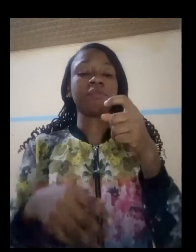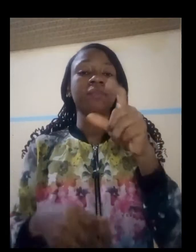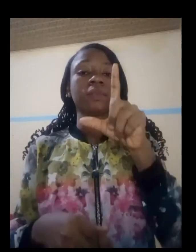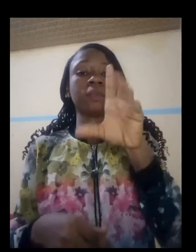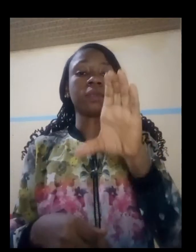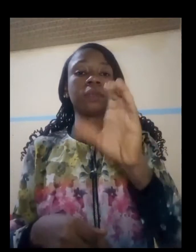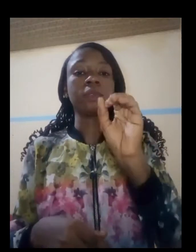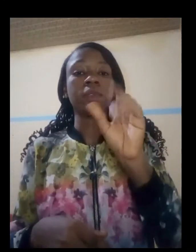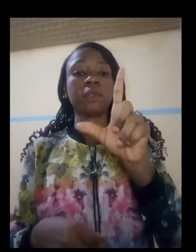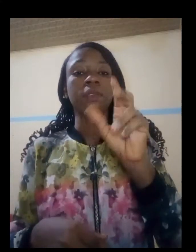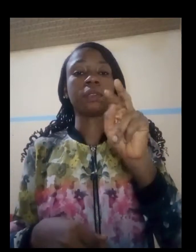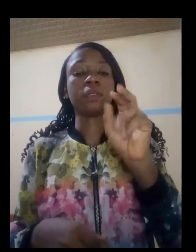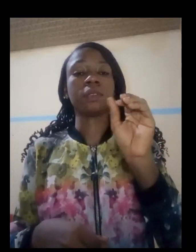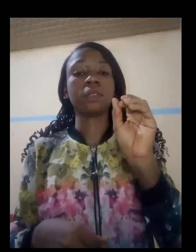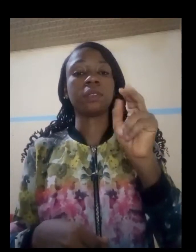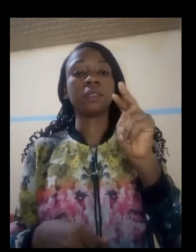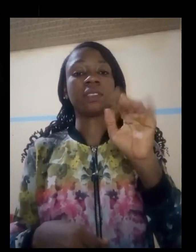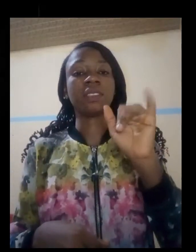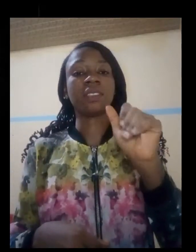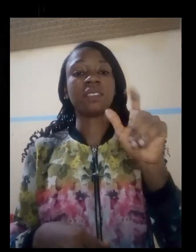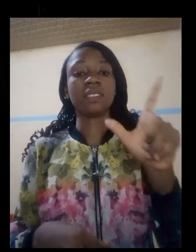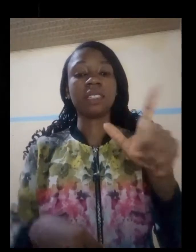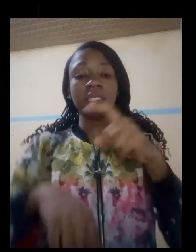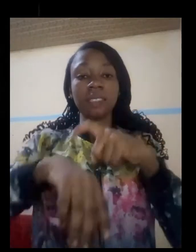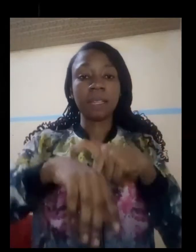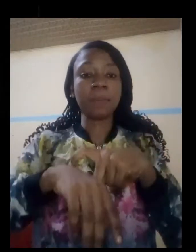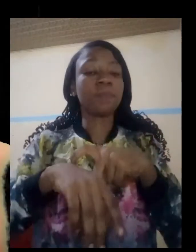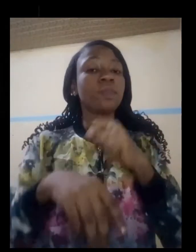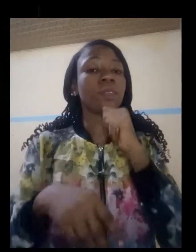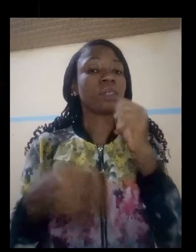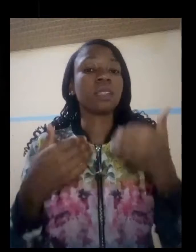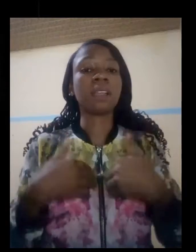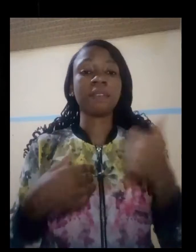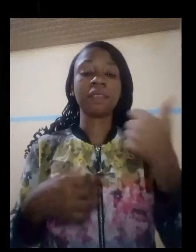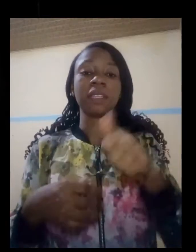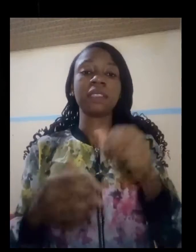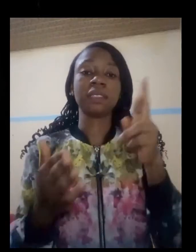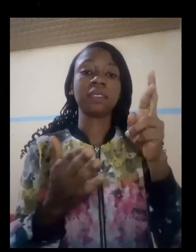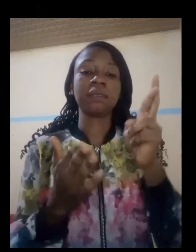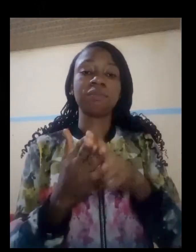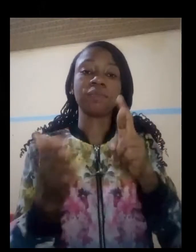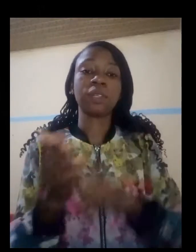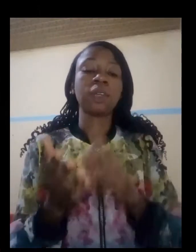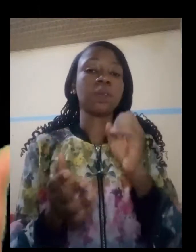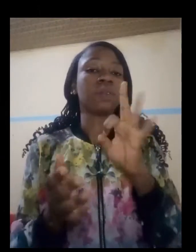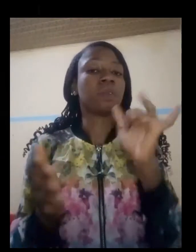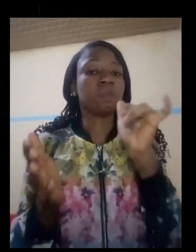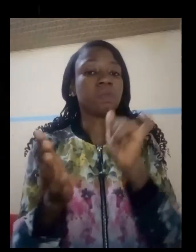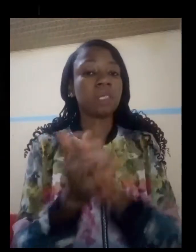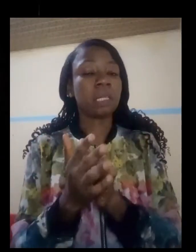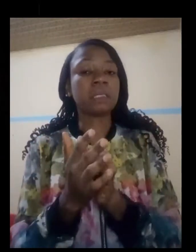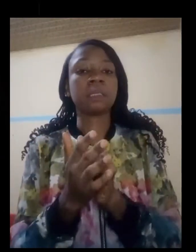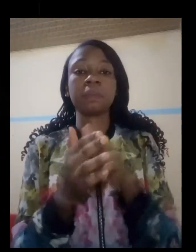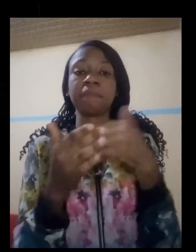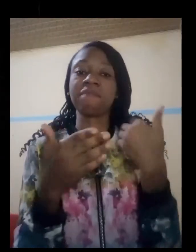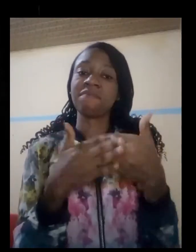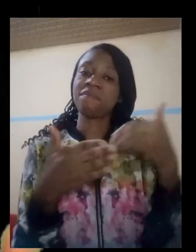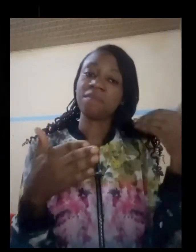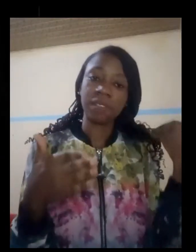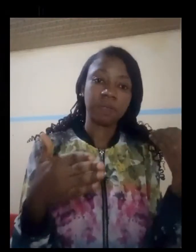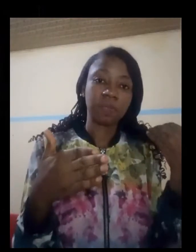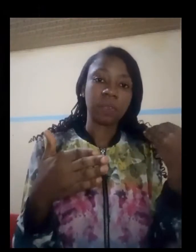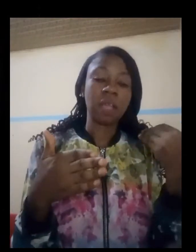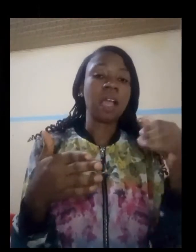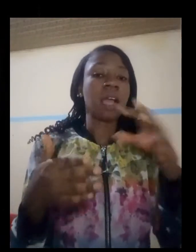agents in the deaf people, not to talk of their sign language. And we have explained some of the